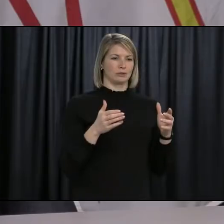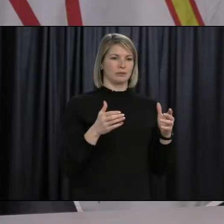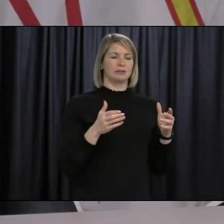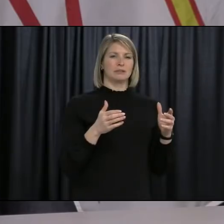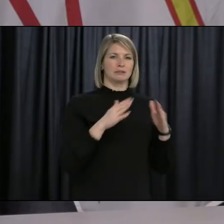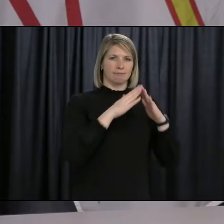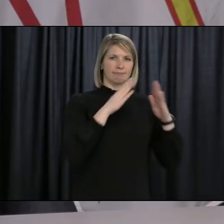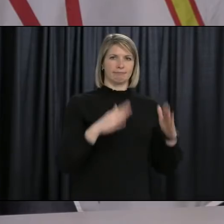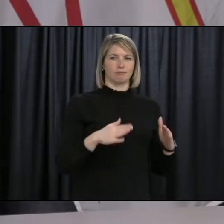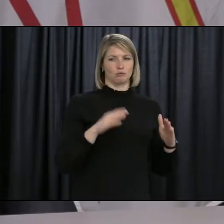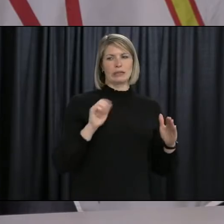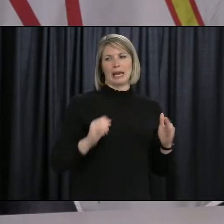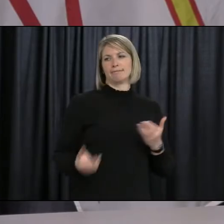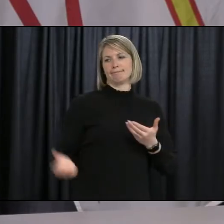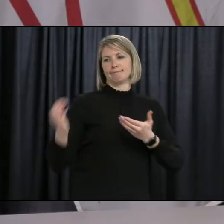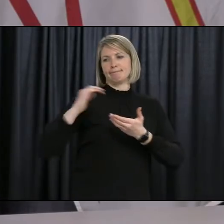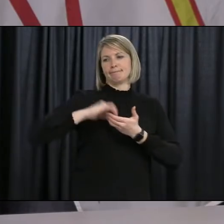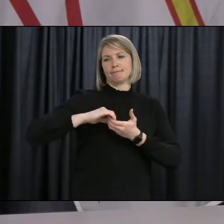other household.